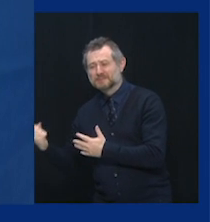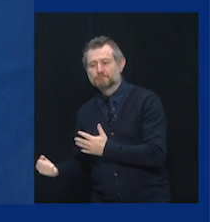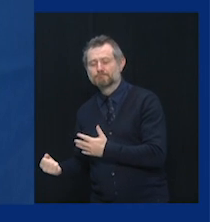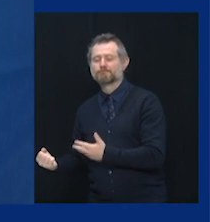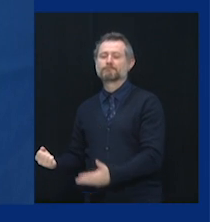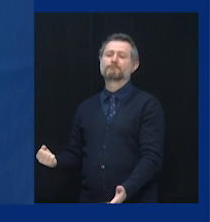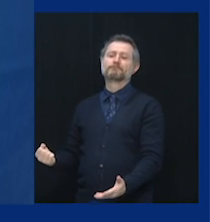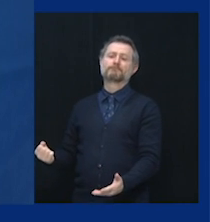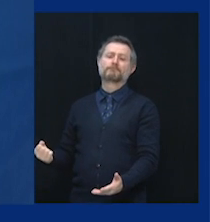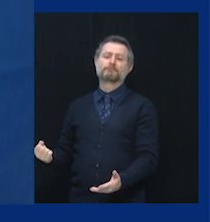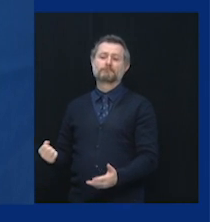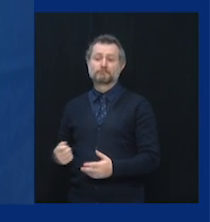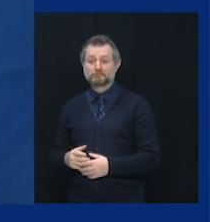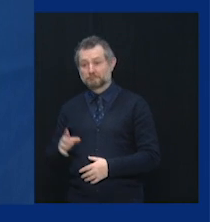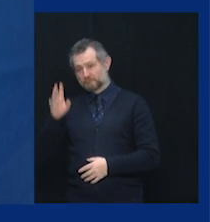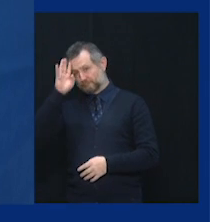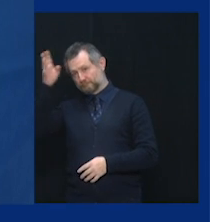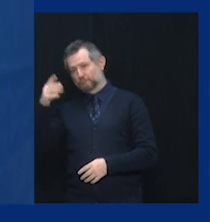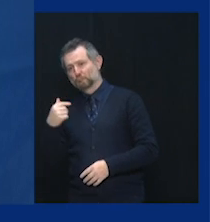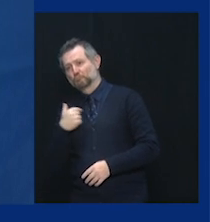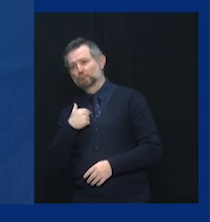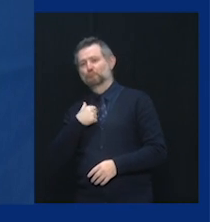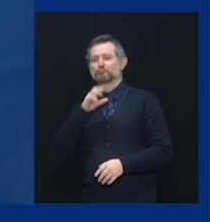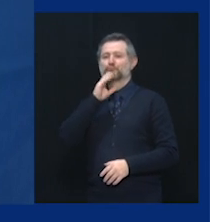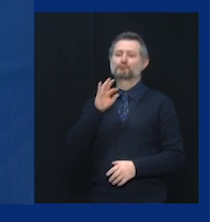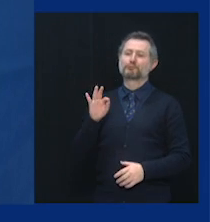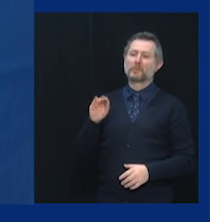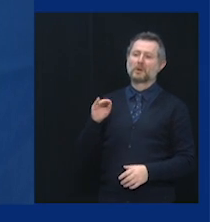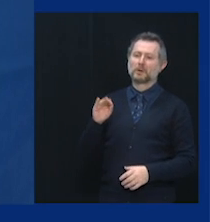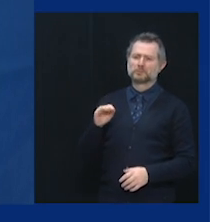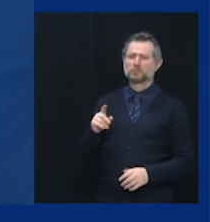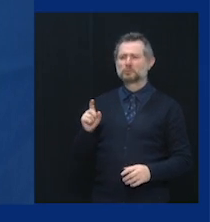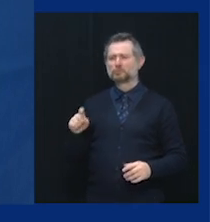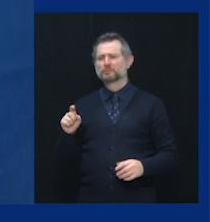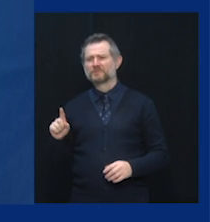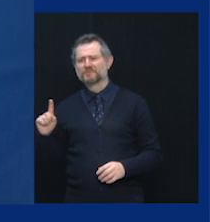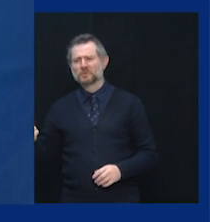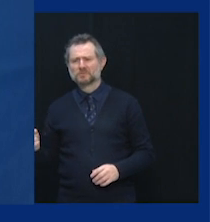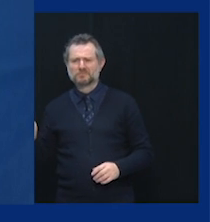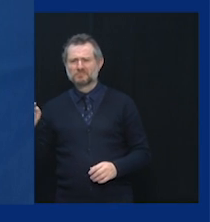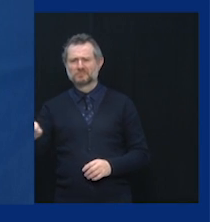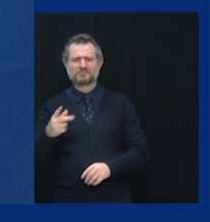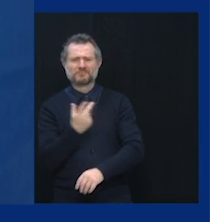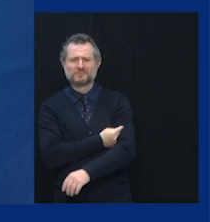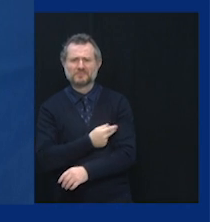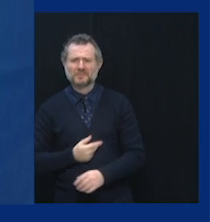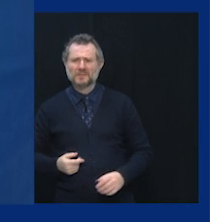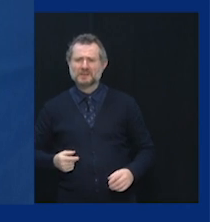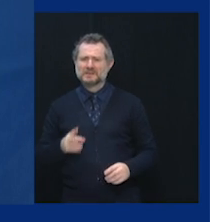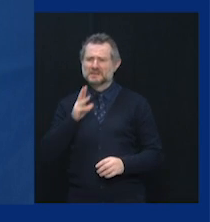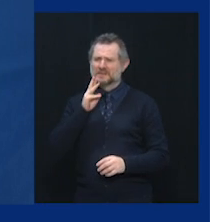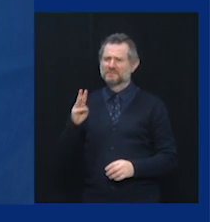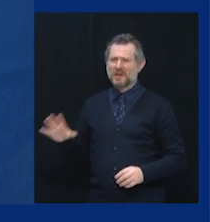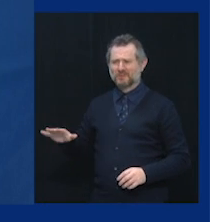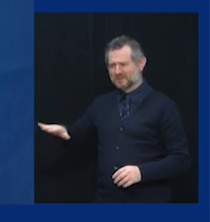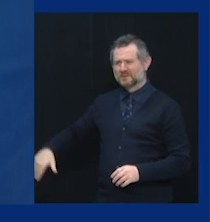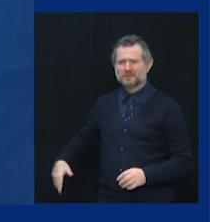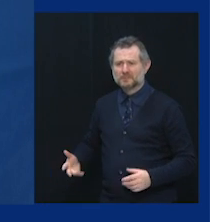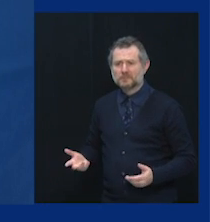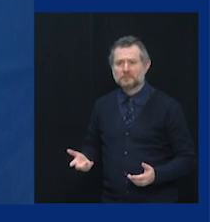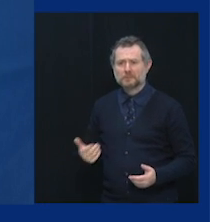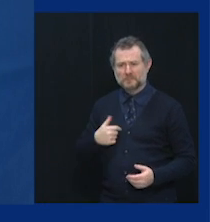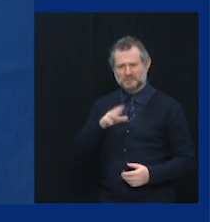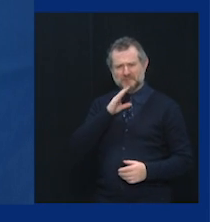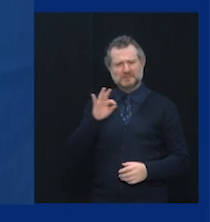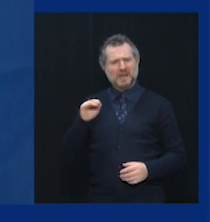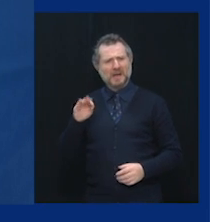I'm 90 years old. I should go before the person who's 65. I'm 90, I should go before the person